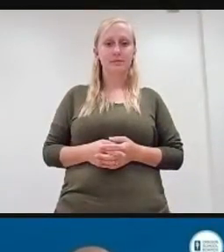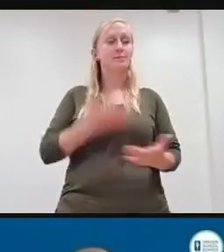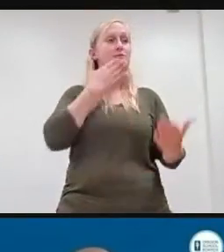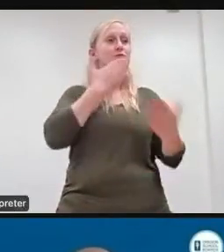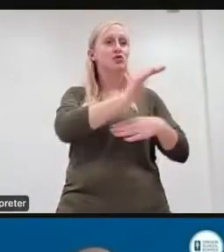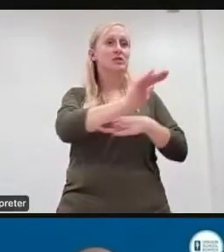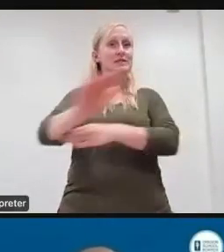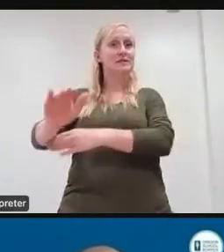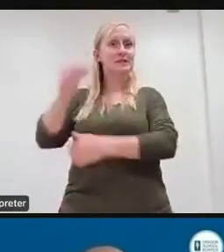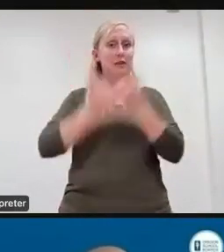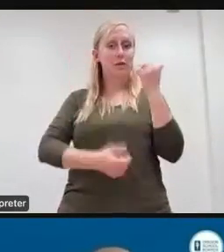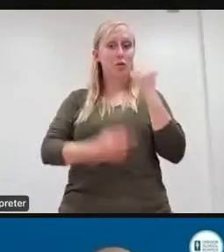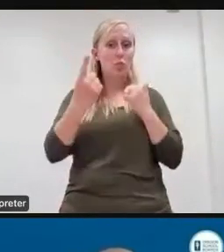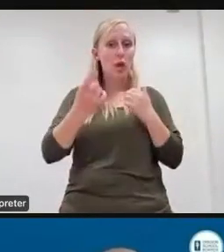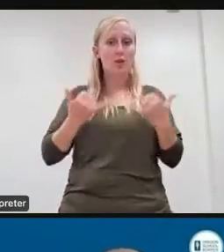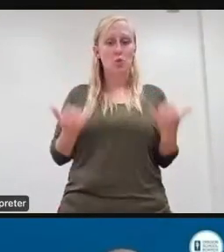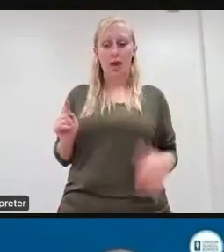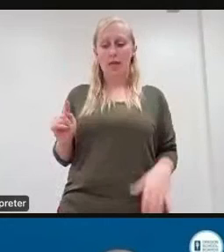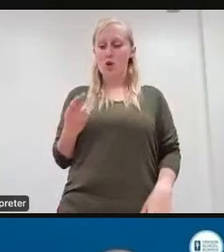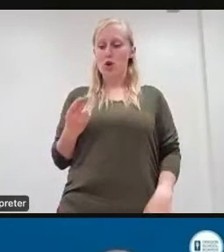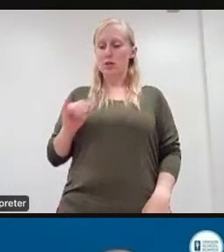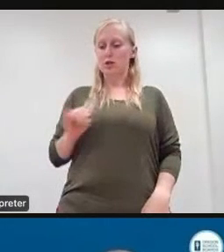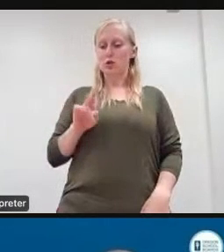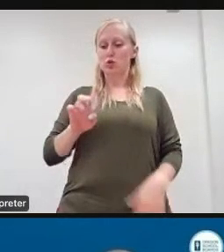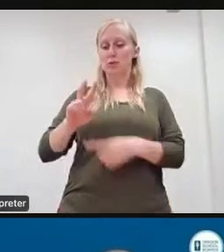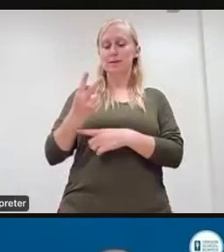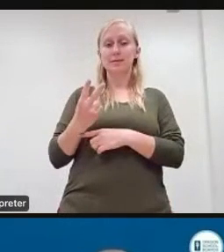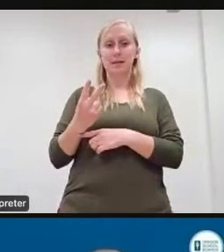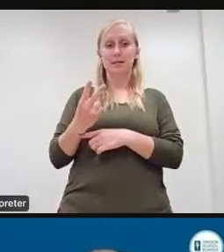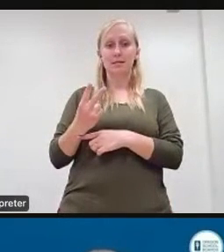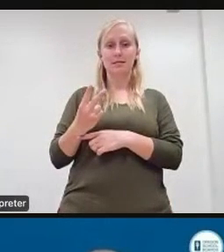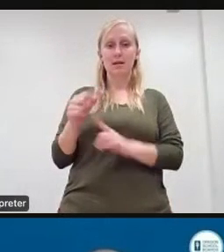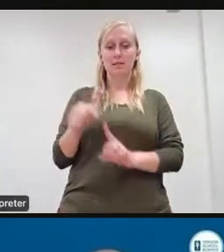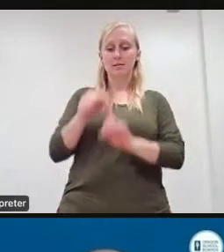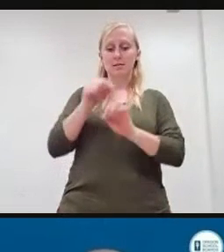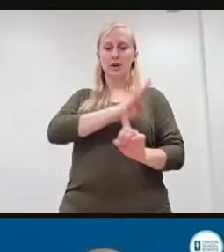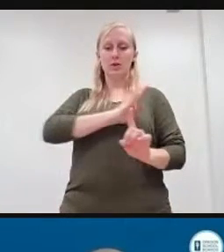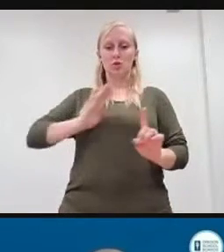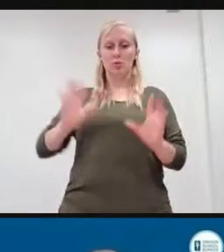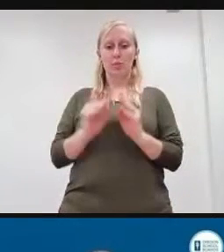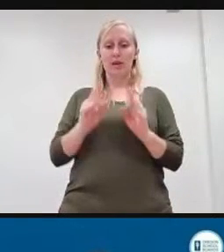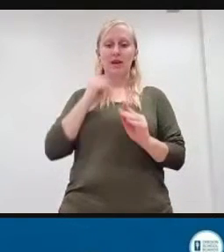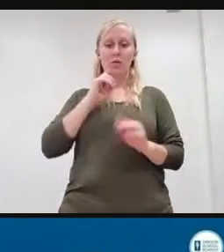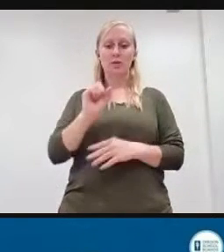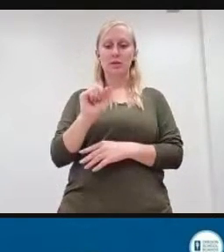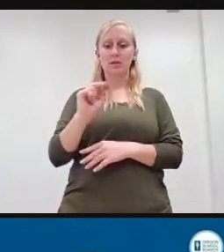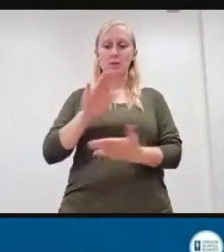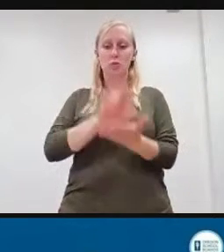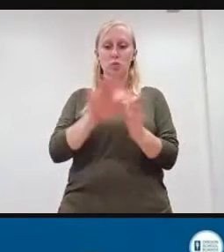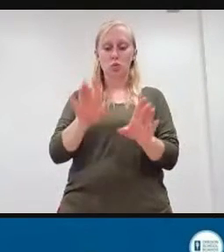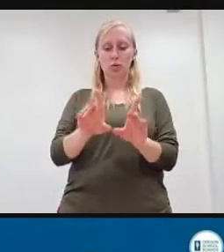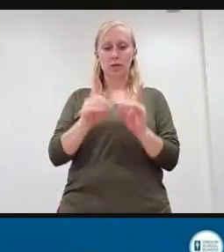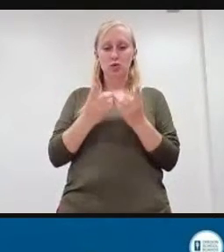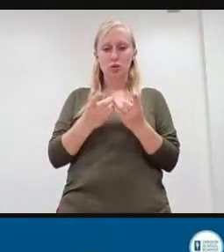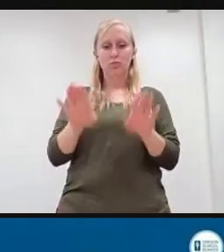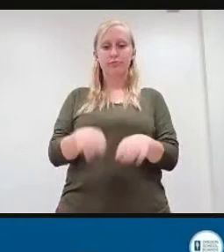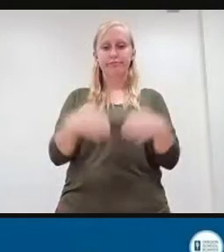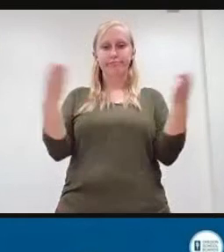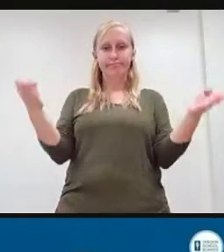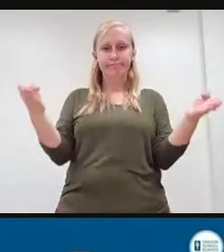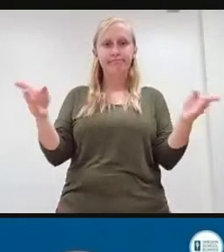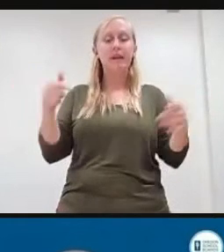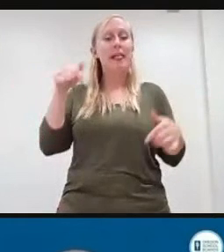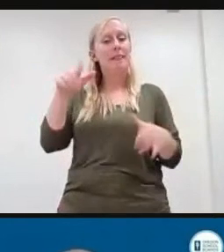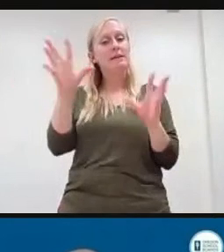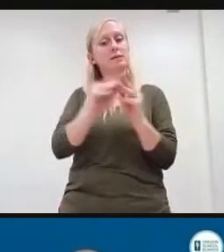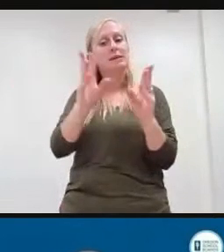Good evening, everybody. Today is Thursday, June 2nd, and a special board meeting of the Salem-Keizer School District is called to order. This meeting is a